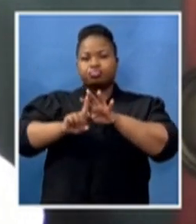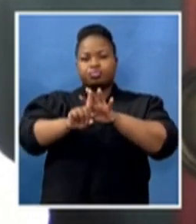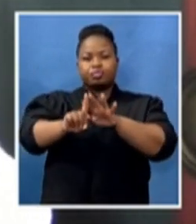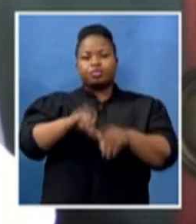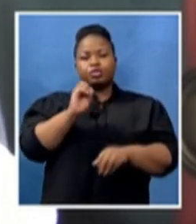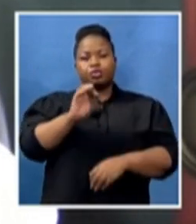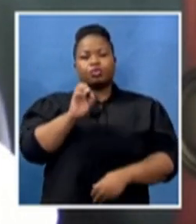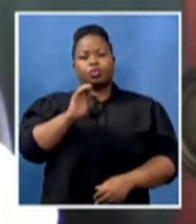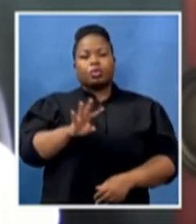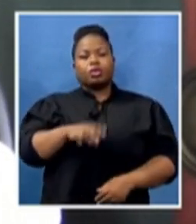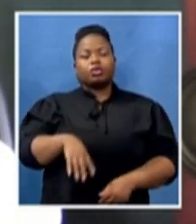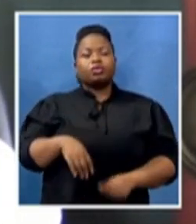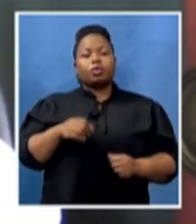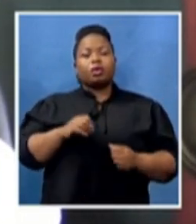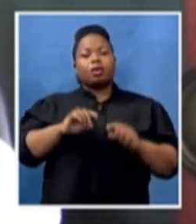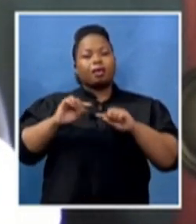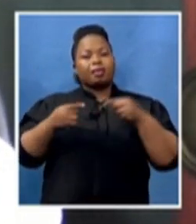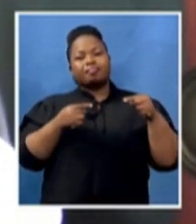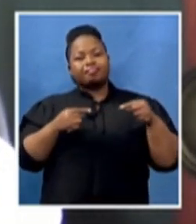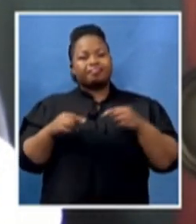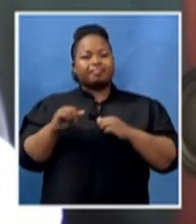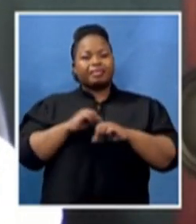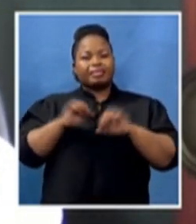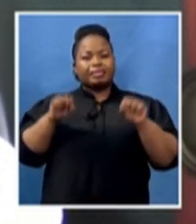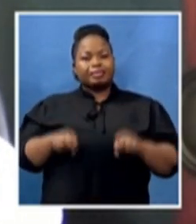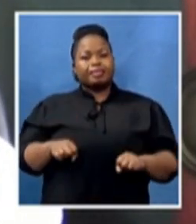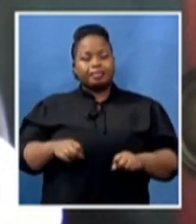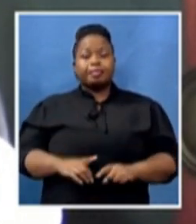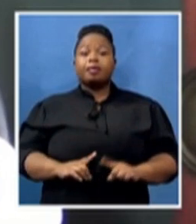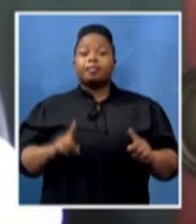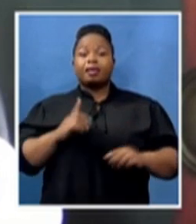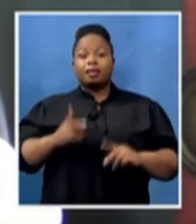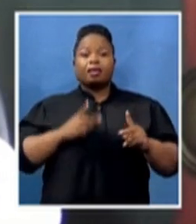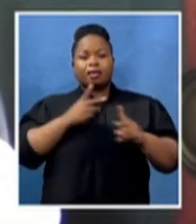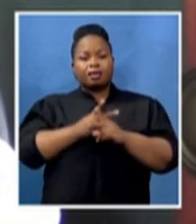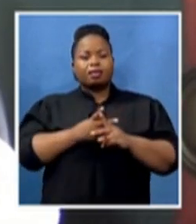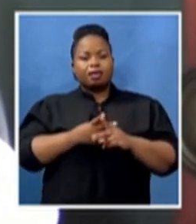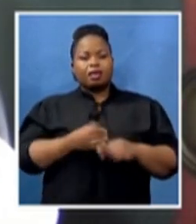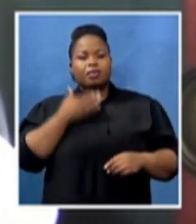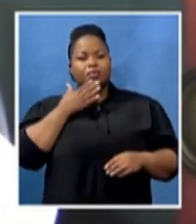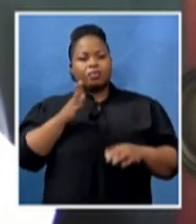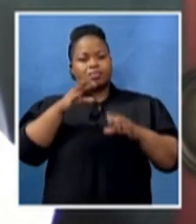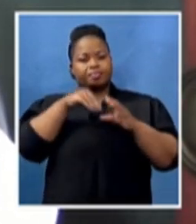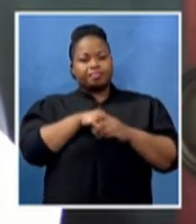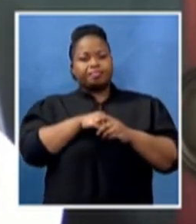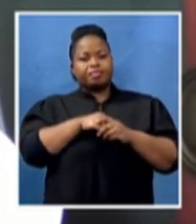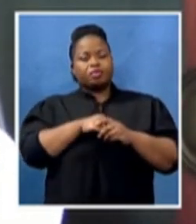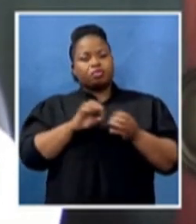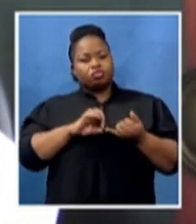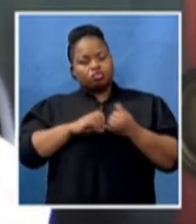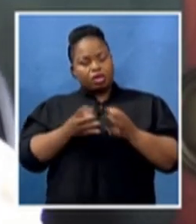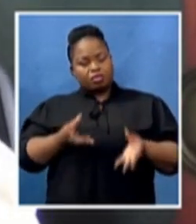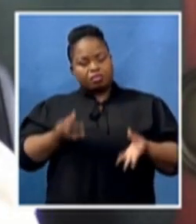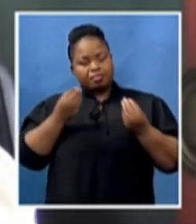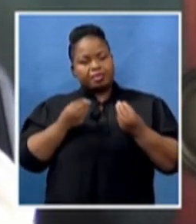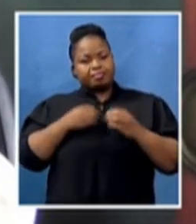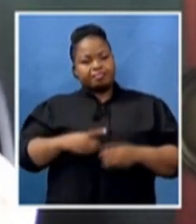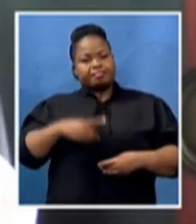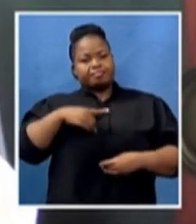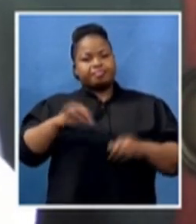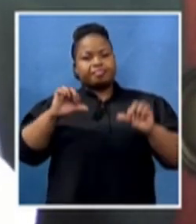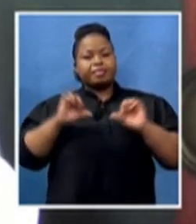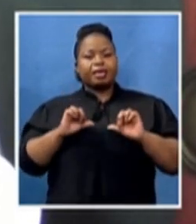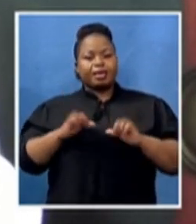system, but also as part of reclaiming their dignity. We honor this human rights